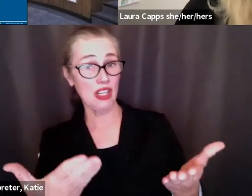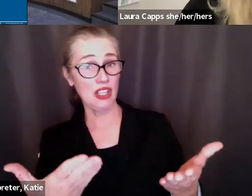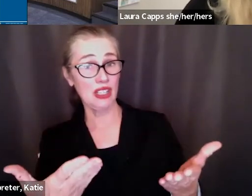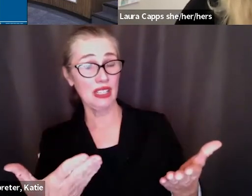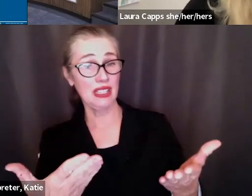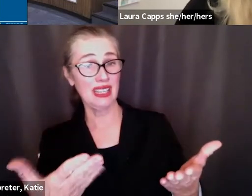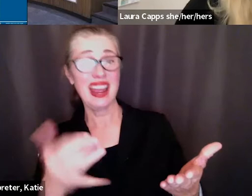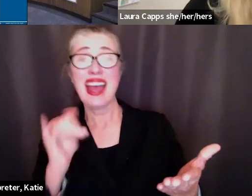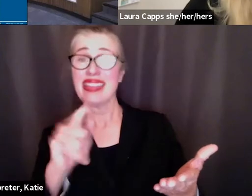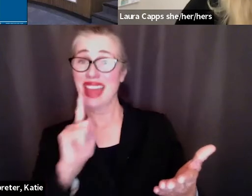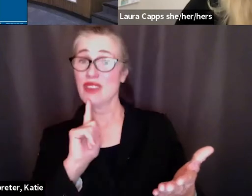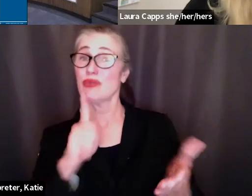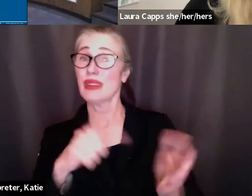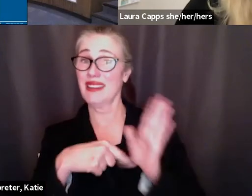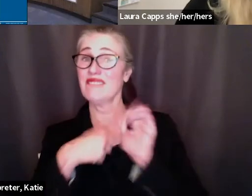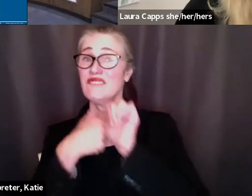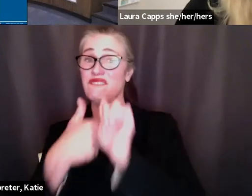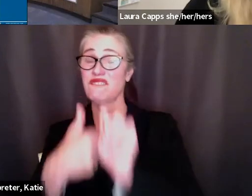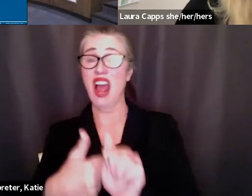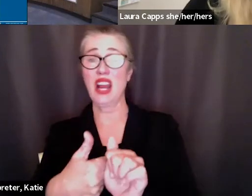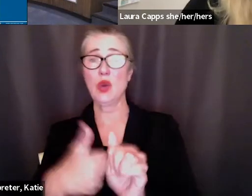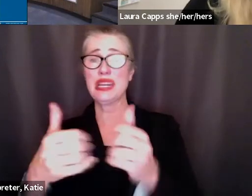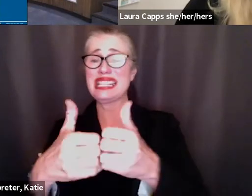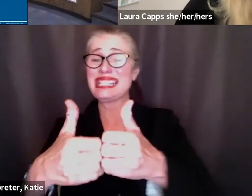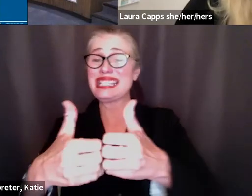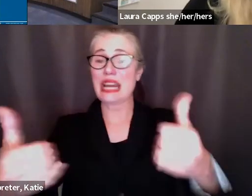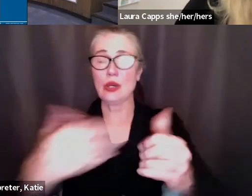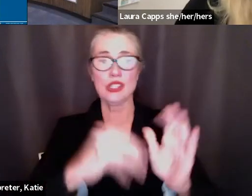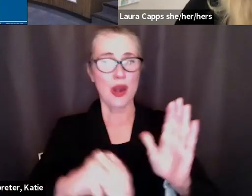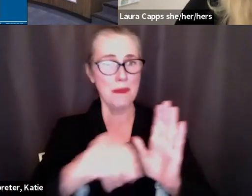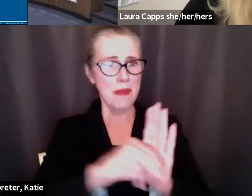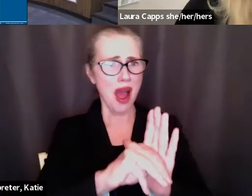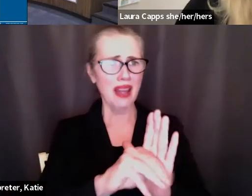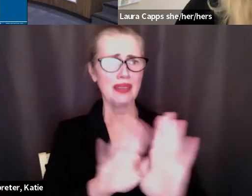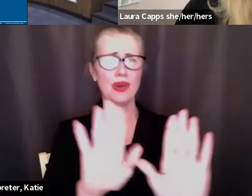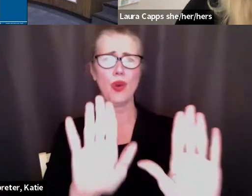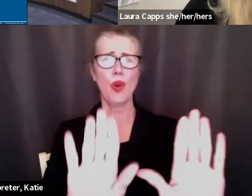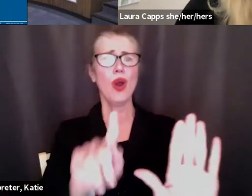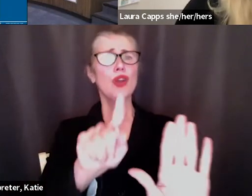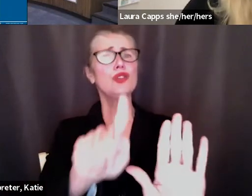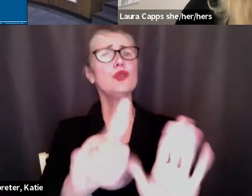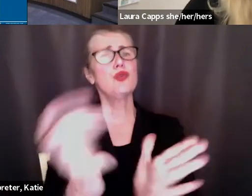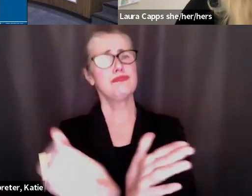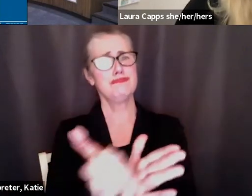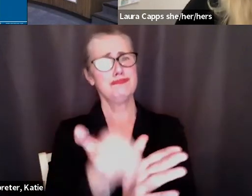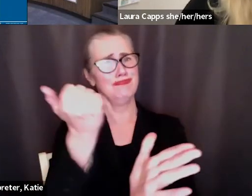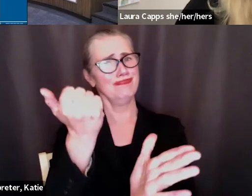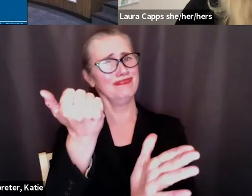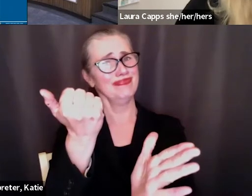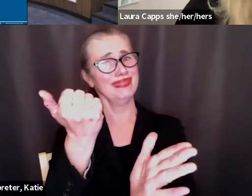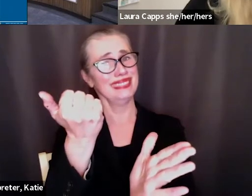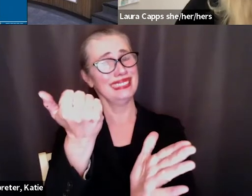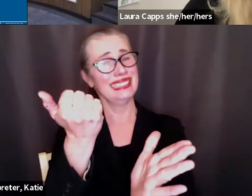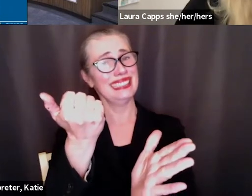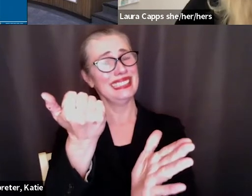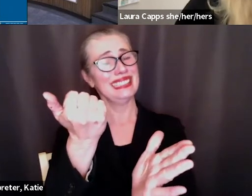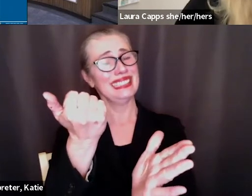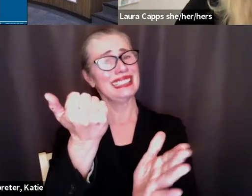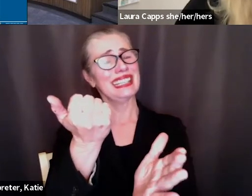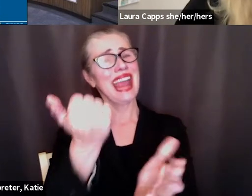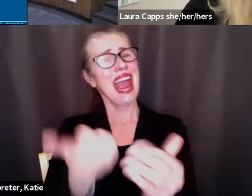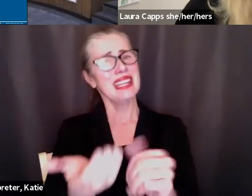segregationist model and you actually have the opportunity to start to break that and so by